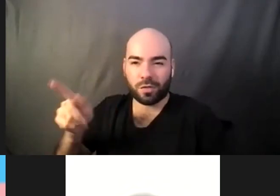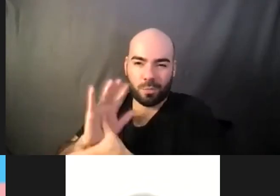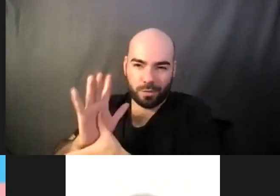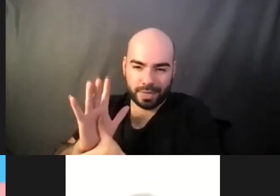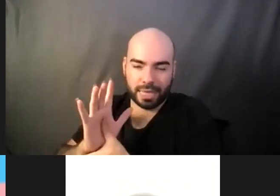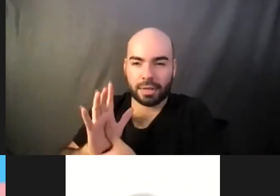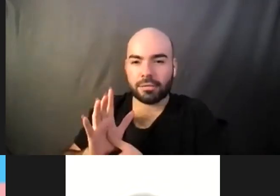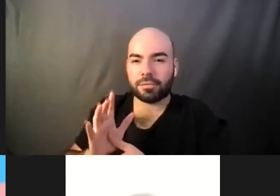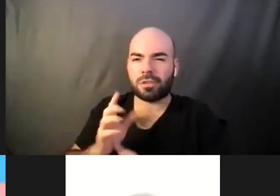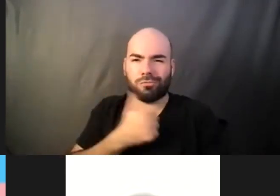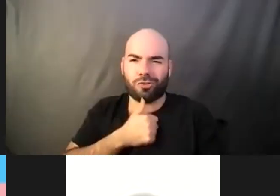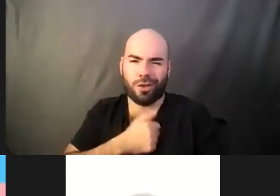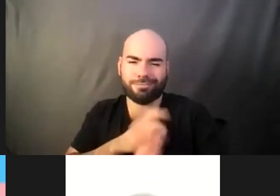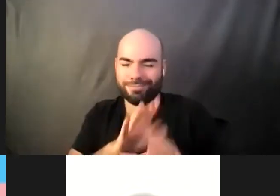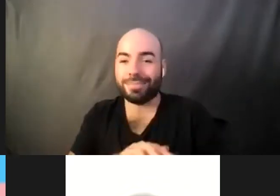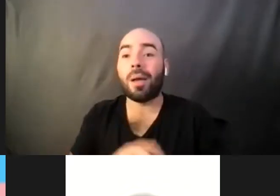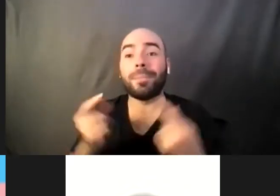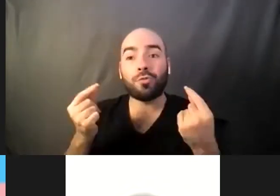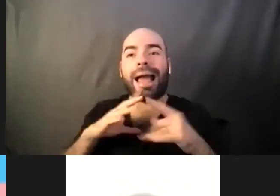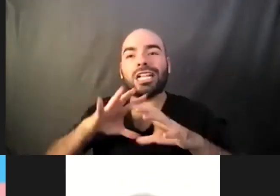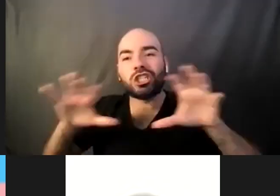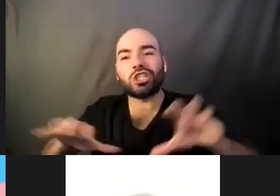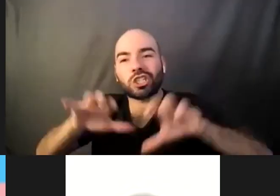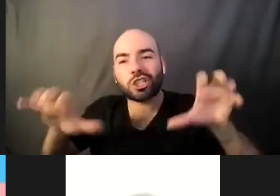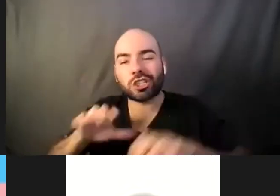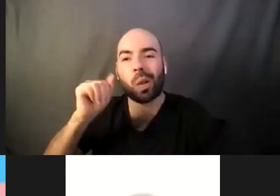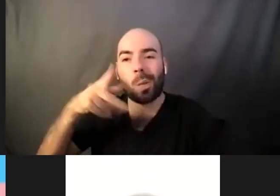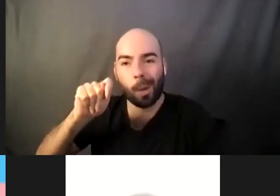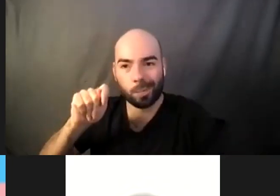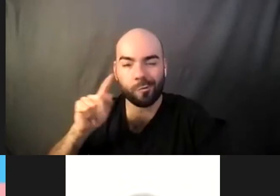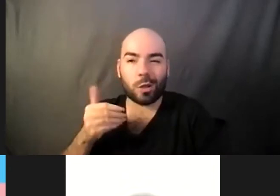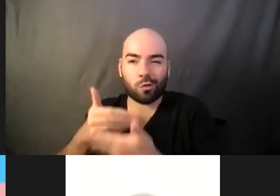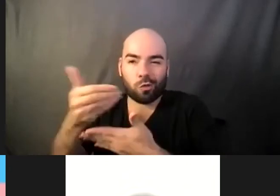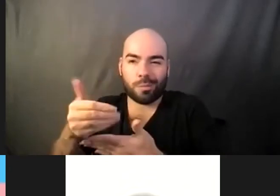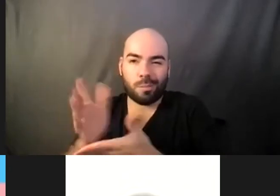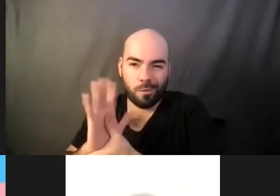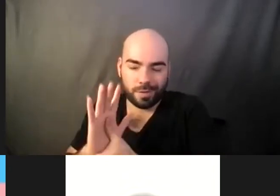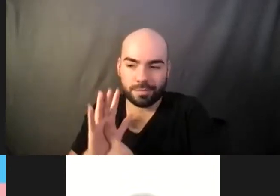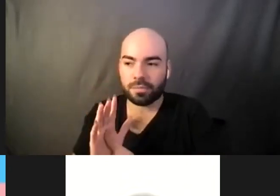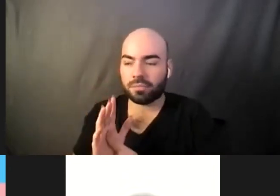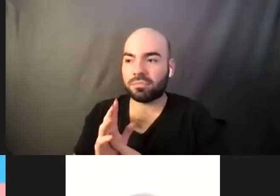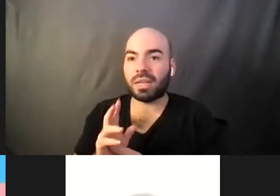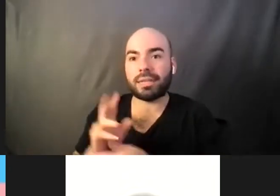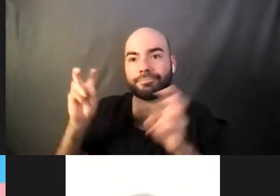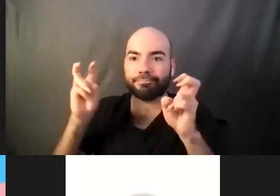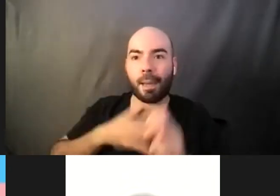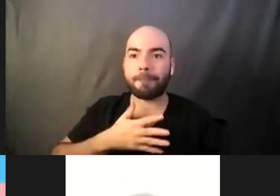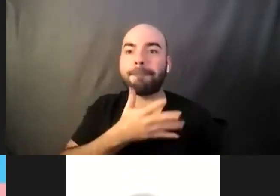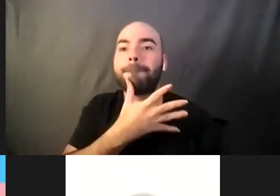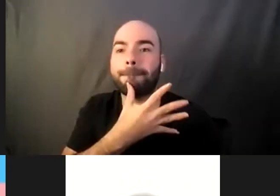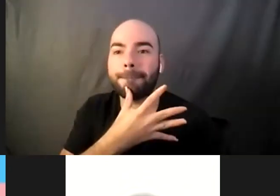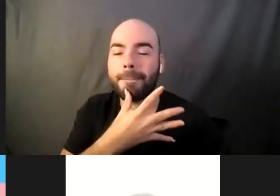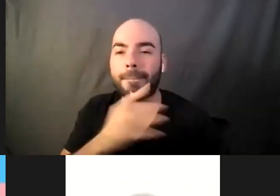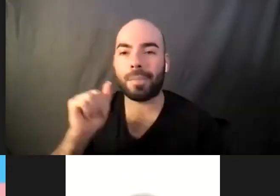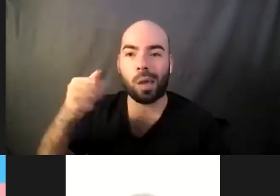I make, sorry about that. I'm making an apartment for the film, The Inspection, that is my mom's apartment that I haven't